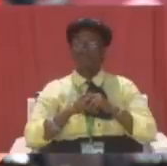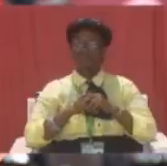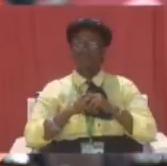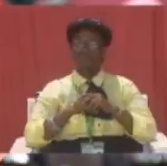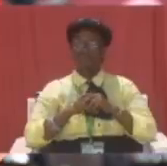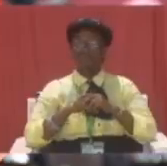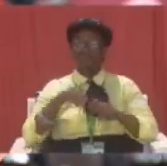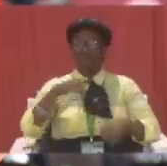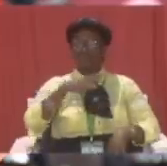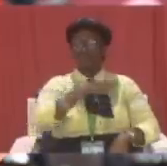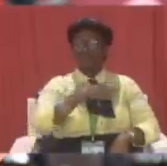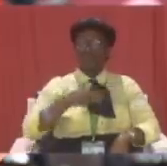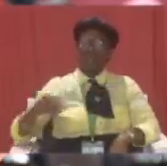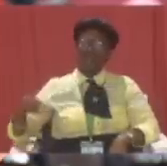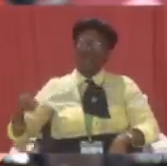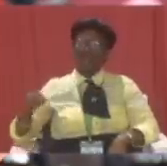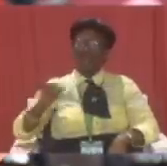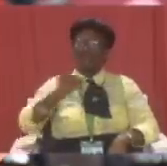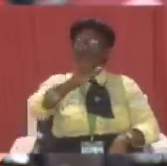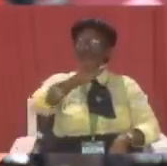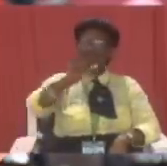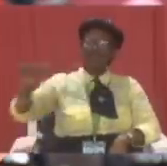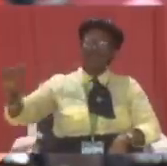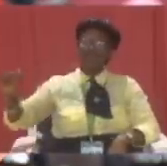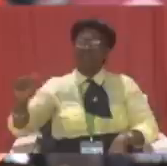and a wonder to the world.